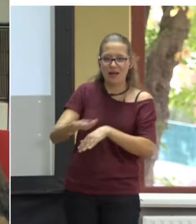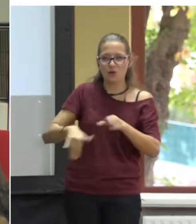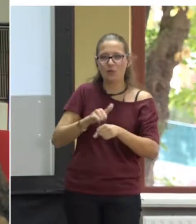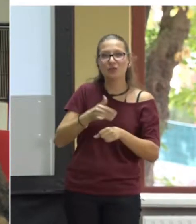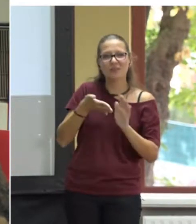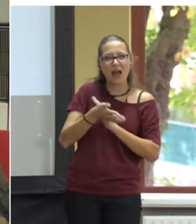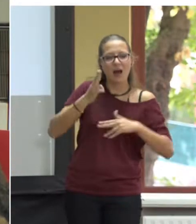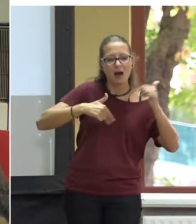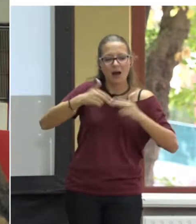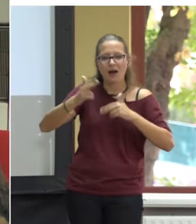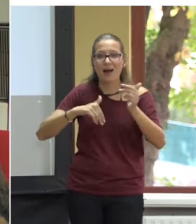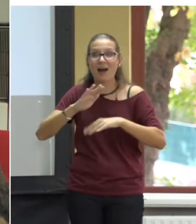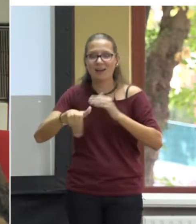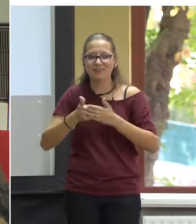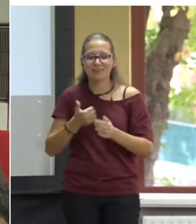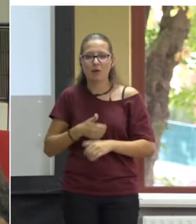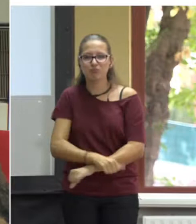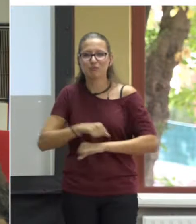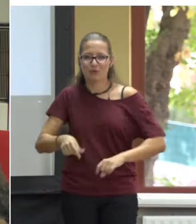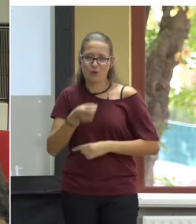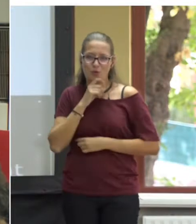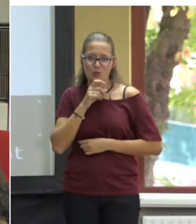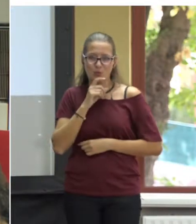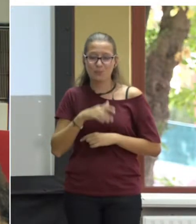of this airport and the way it was built.